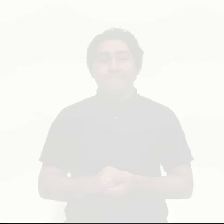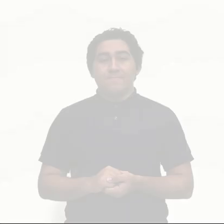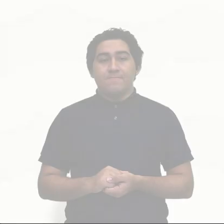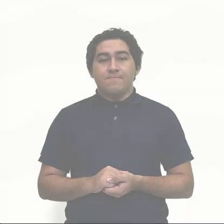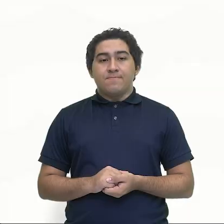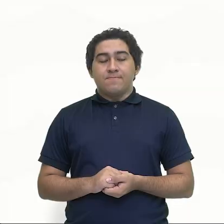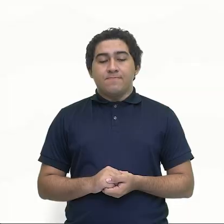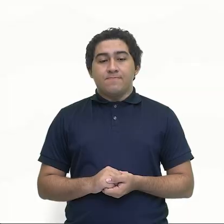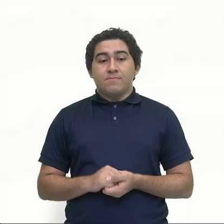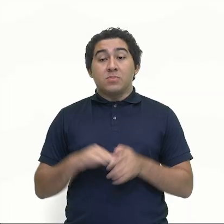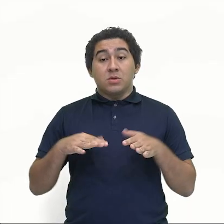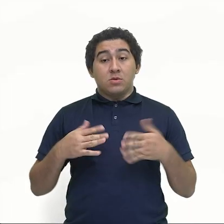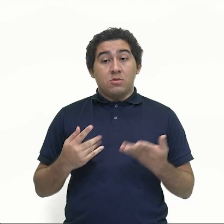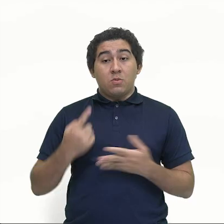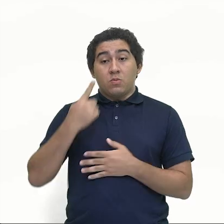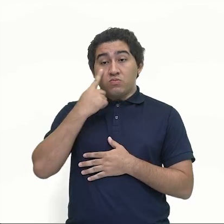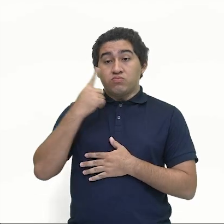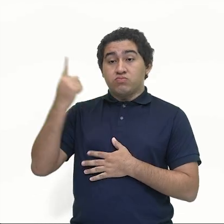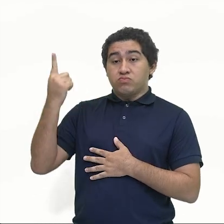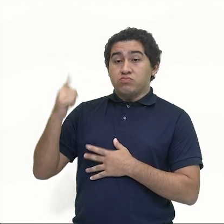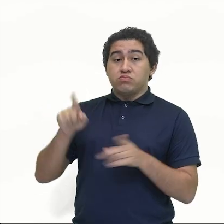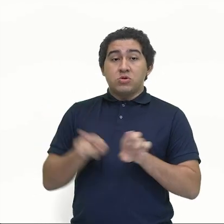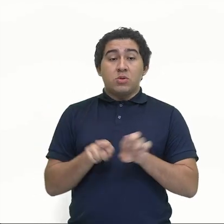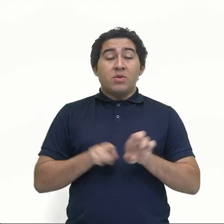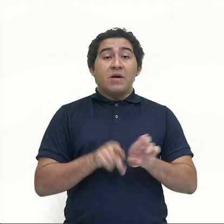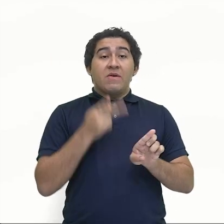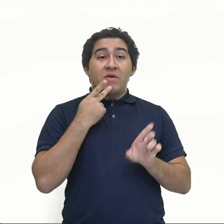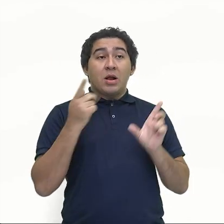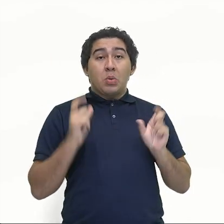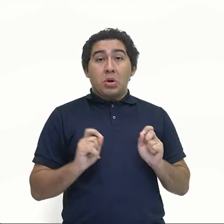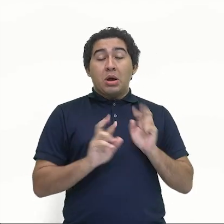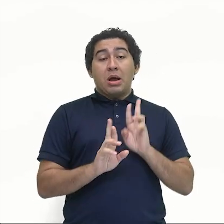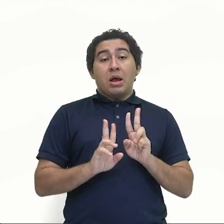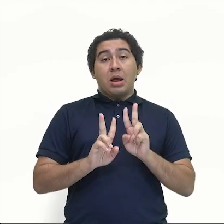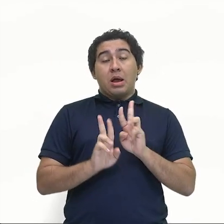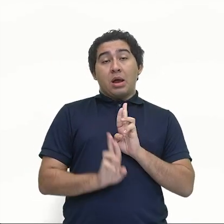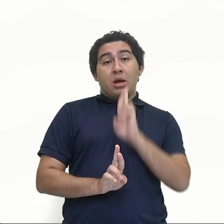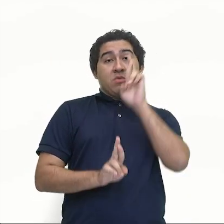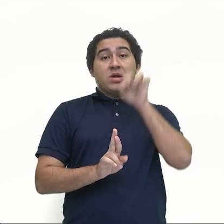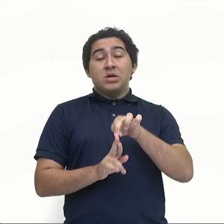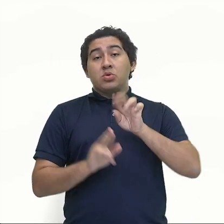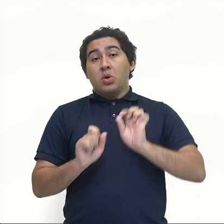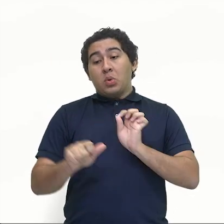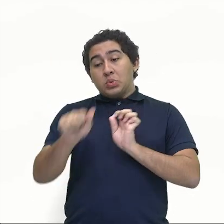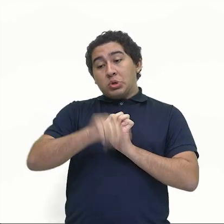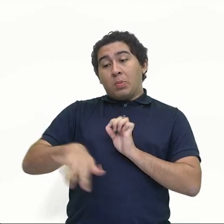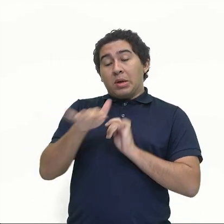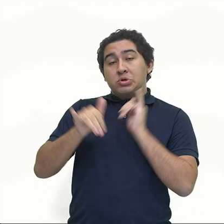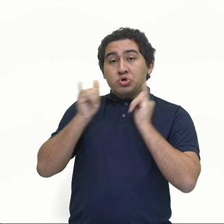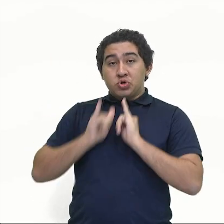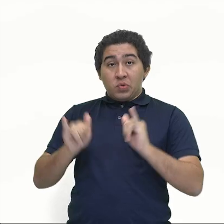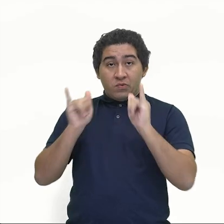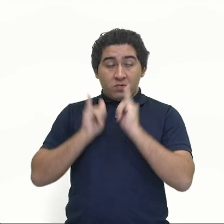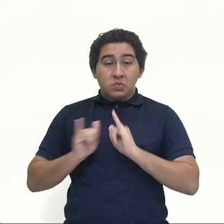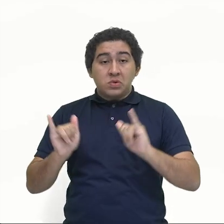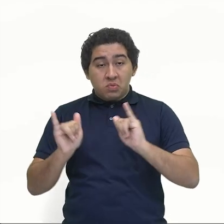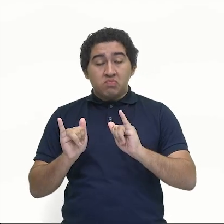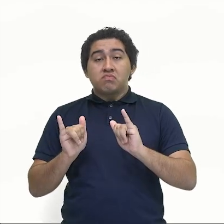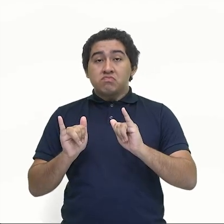Então aqui fala também, né, do press, da imprensa. A imprensa tem os seus